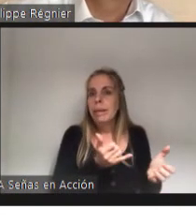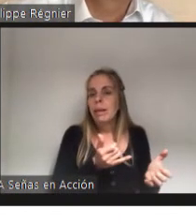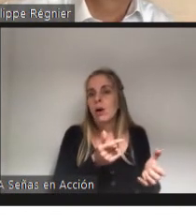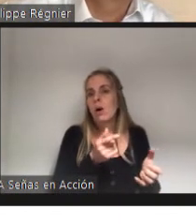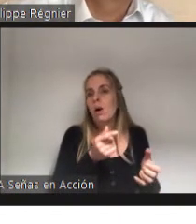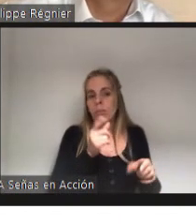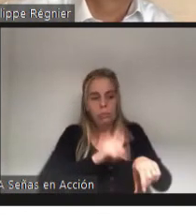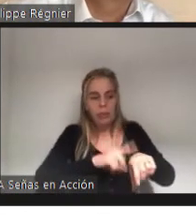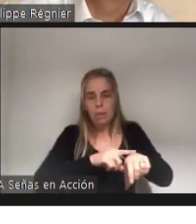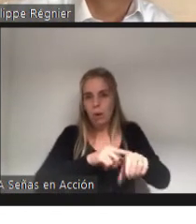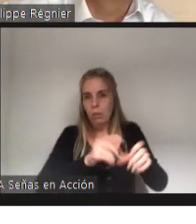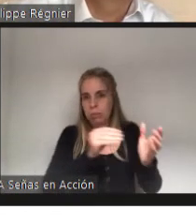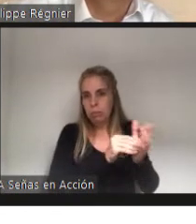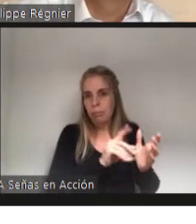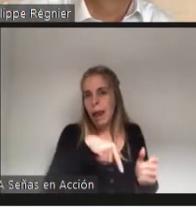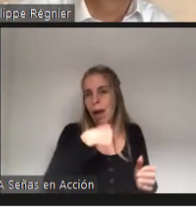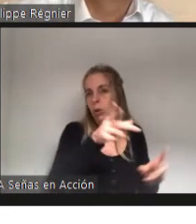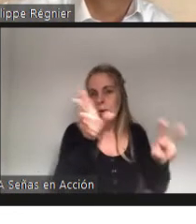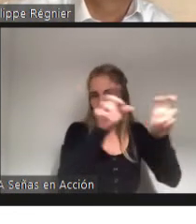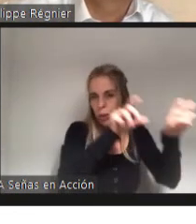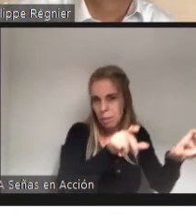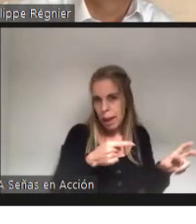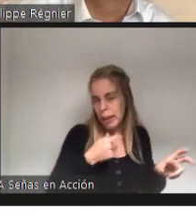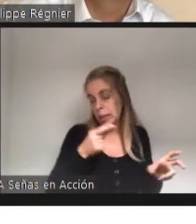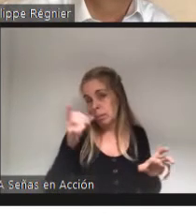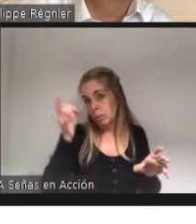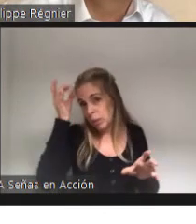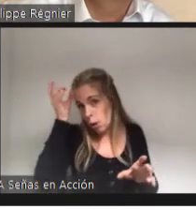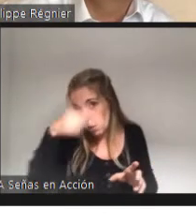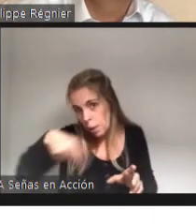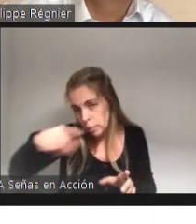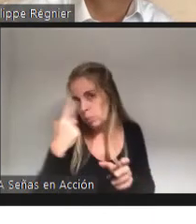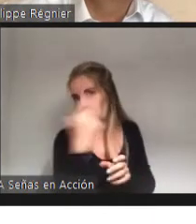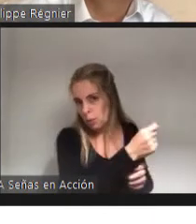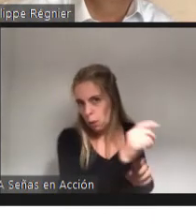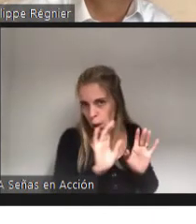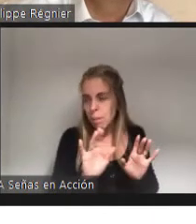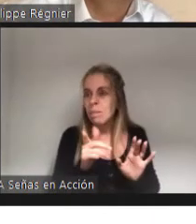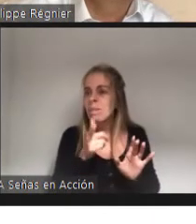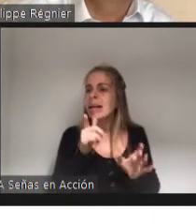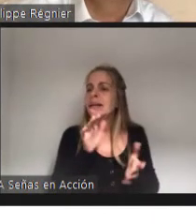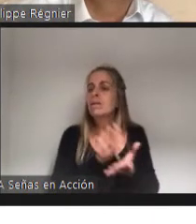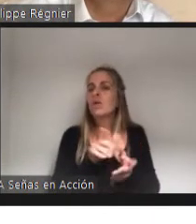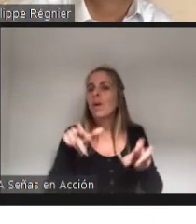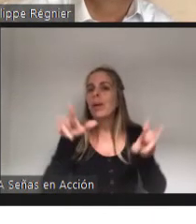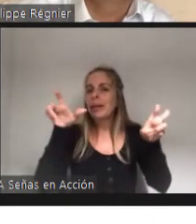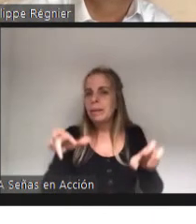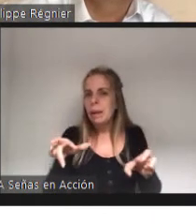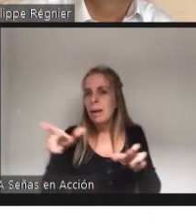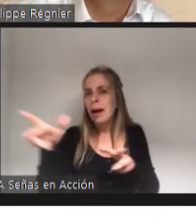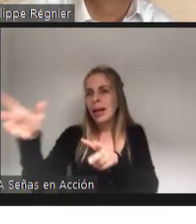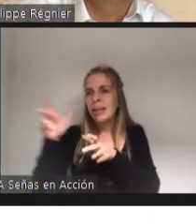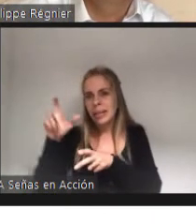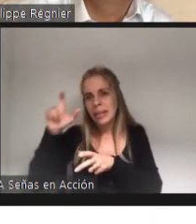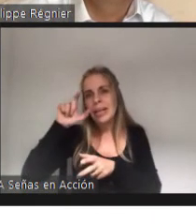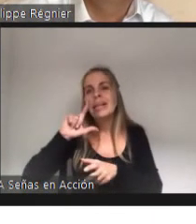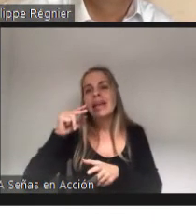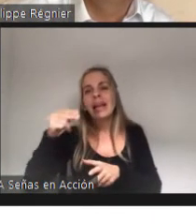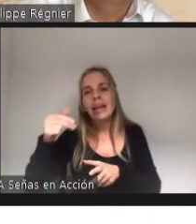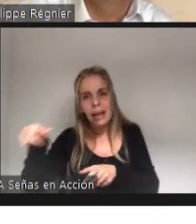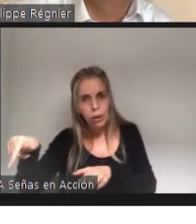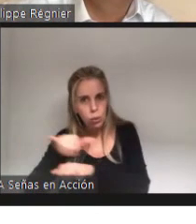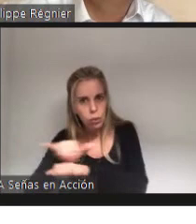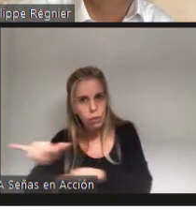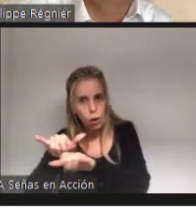I also have a meeting in a while, and I'd like to apologize because I'll have to leave this meeting. But in connection to what Selina